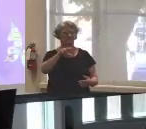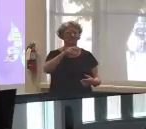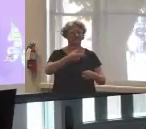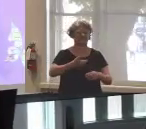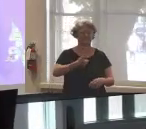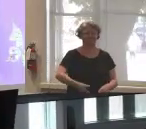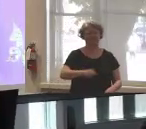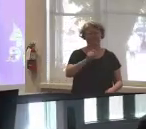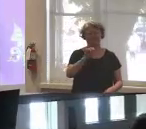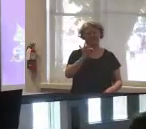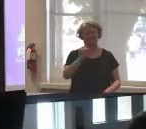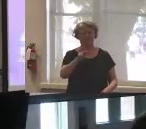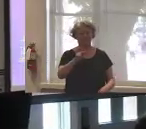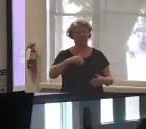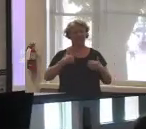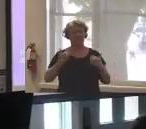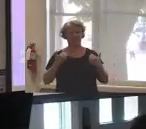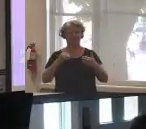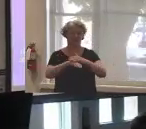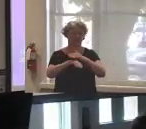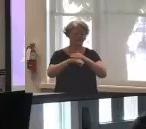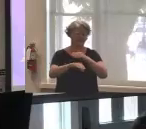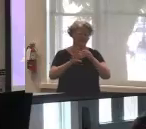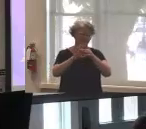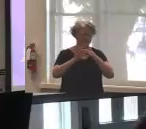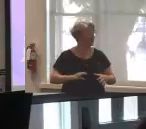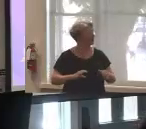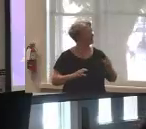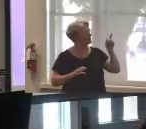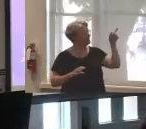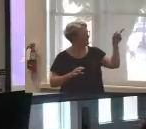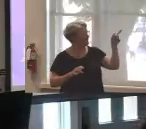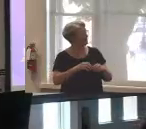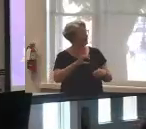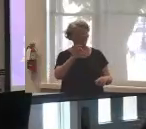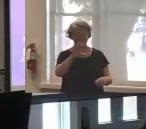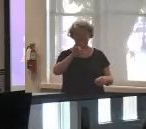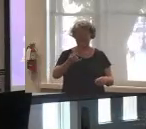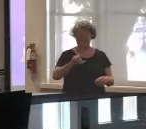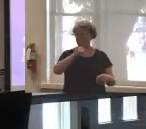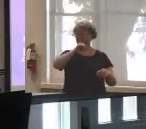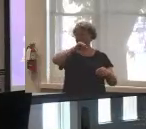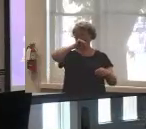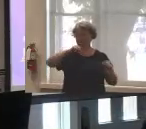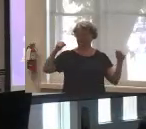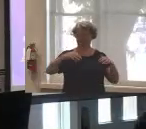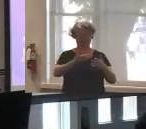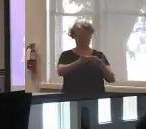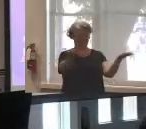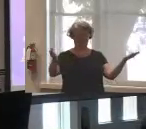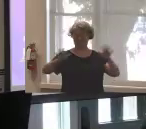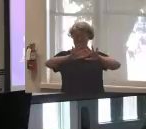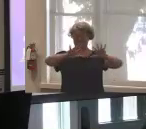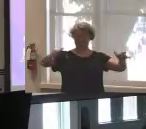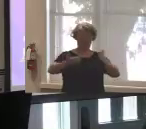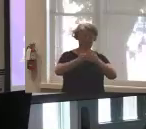I'm the Youth and Access to Education Coordinator at FCJ. It's lovely to always be in spaces like this, and I always like it when I see a lot